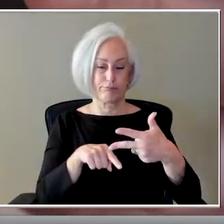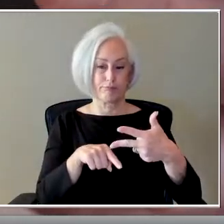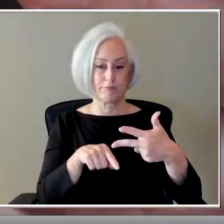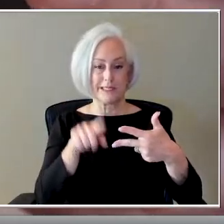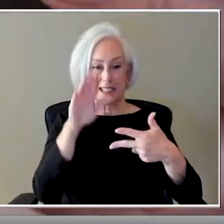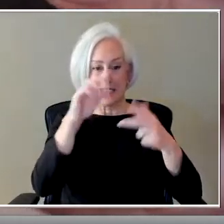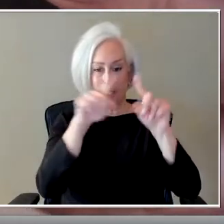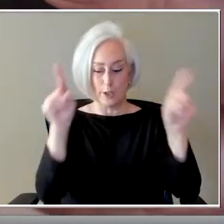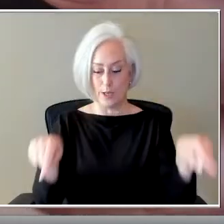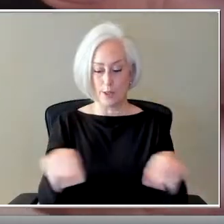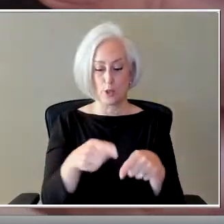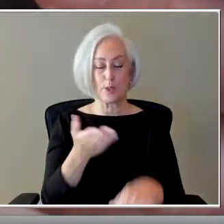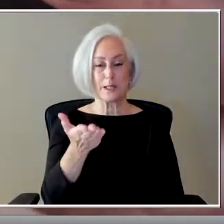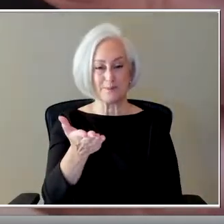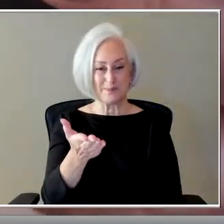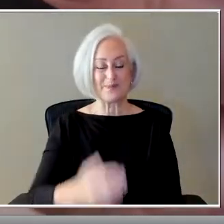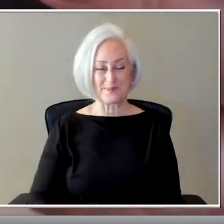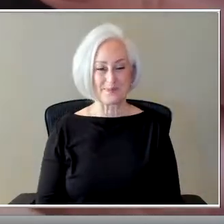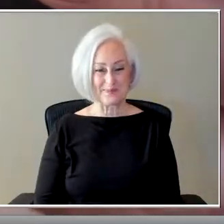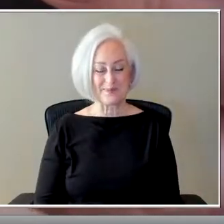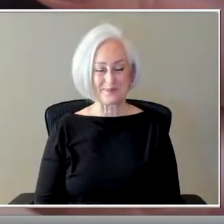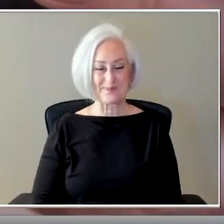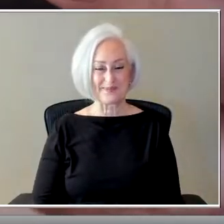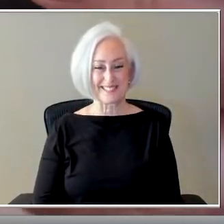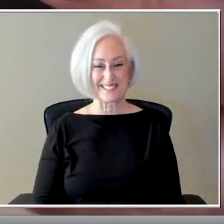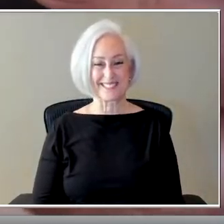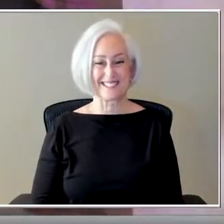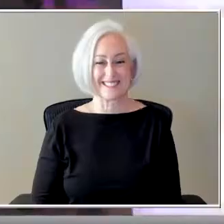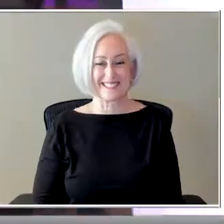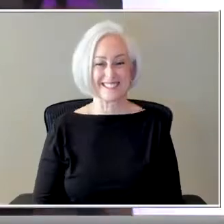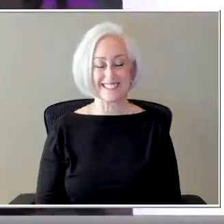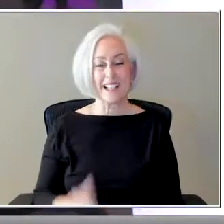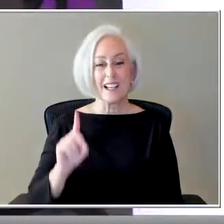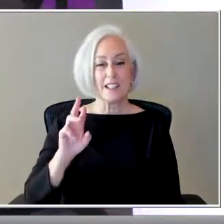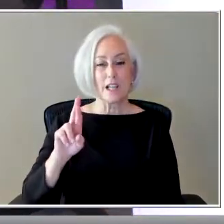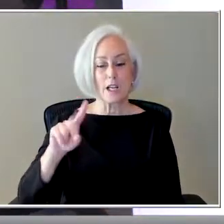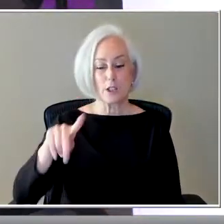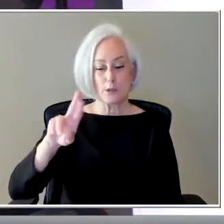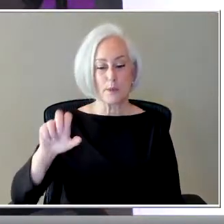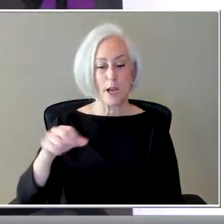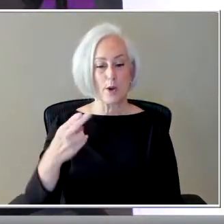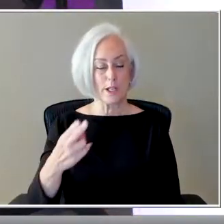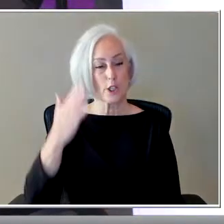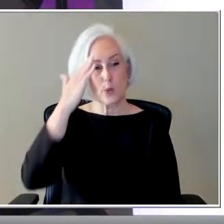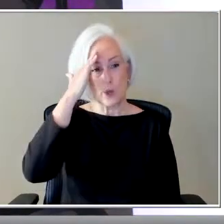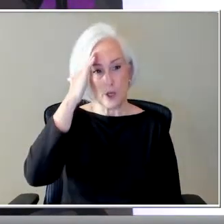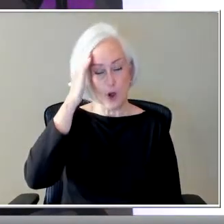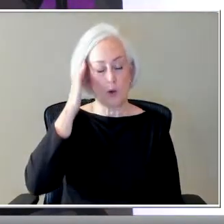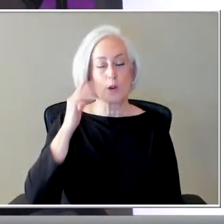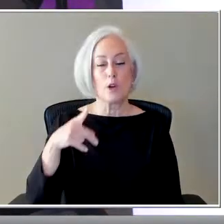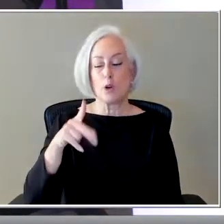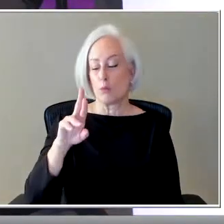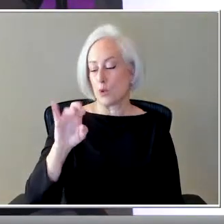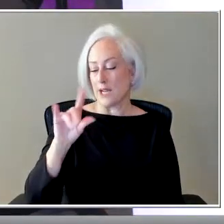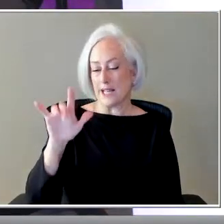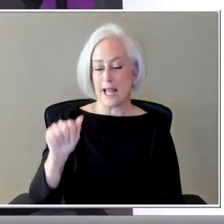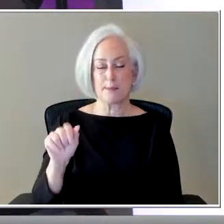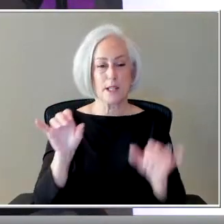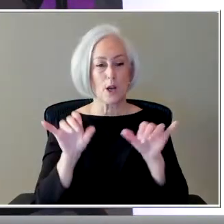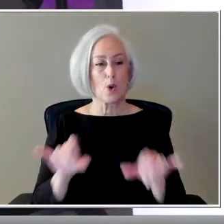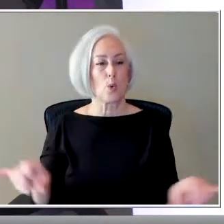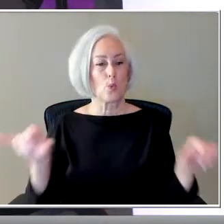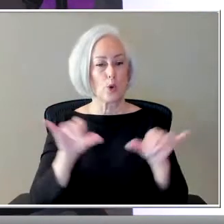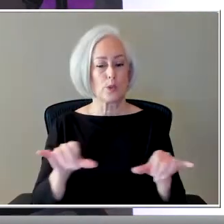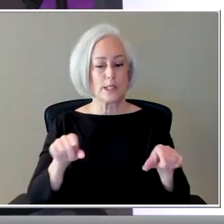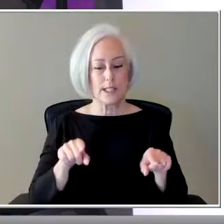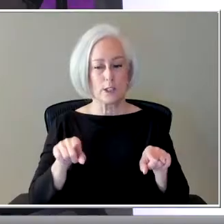time right there on your screen. Dr. Parrish, we know preeclampsia is routine during pregnancy. So